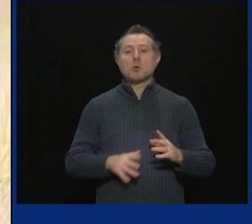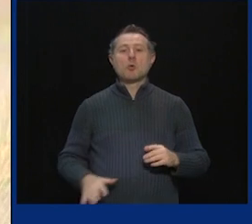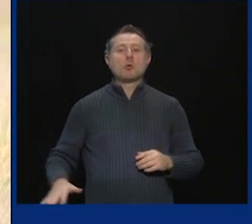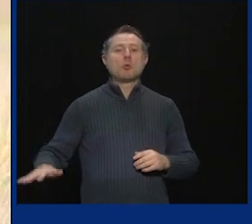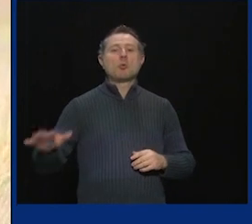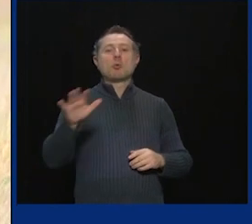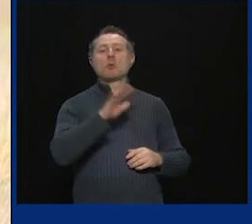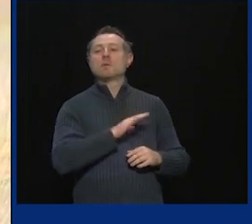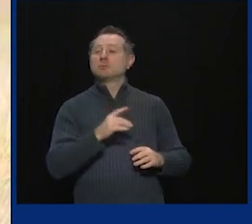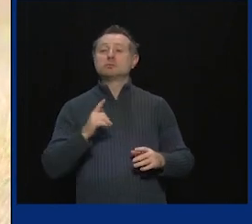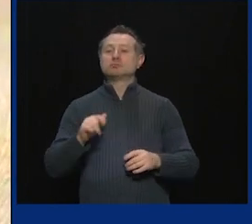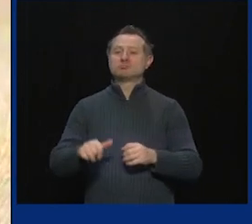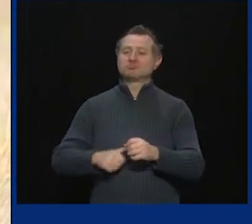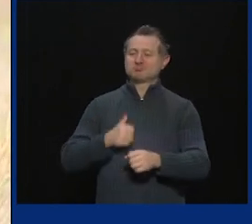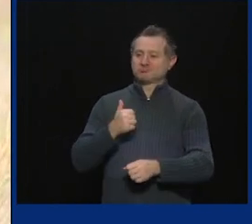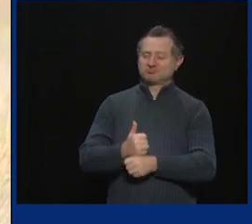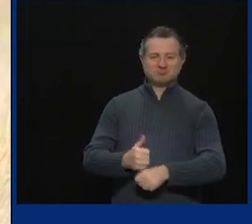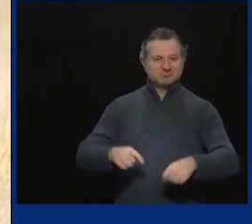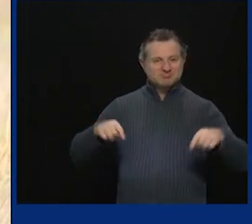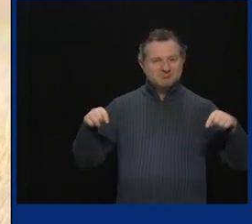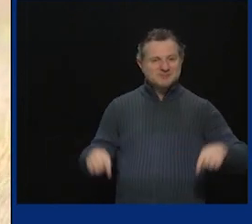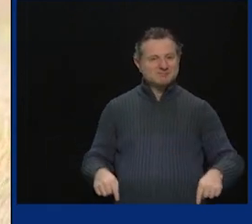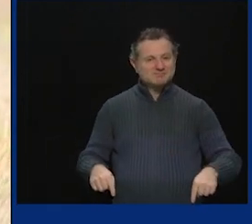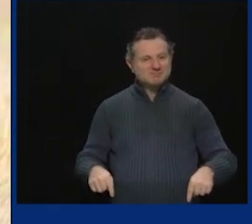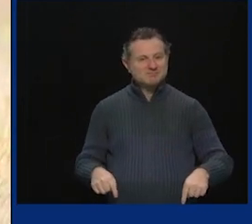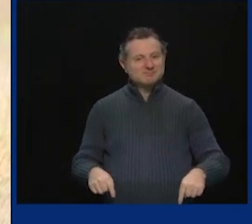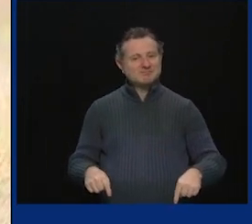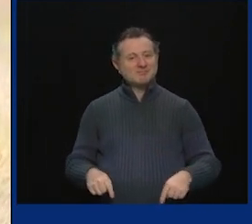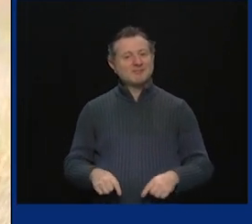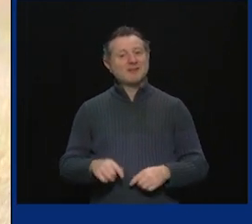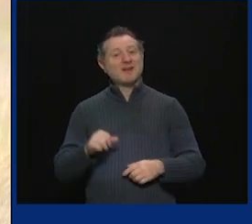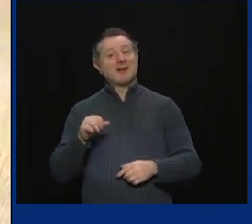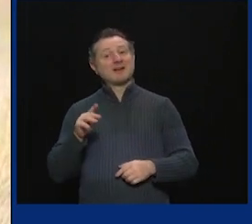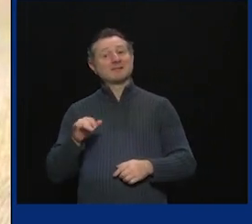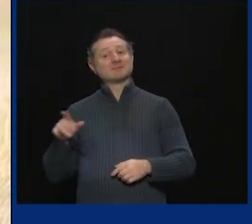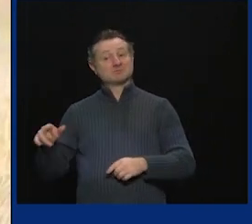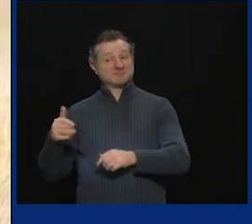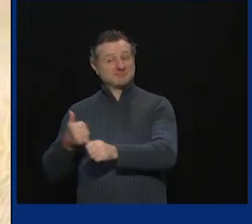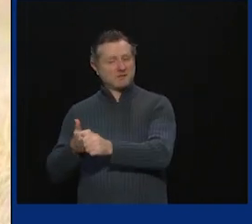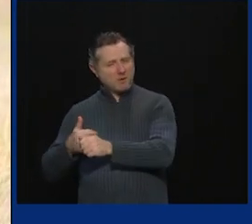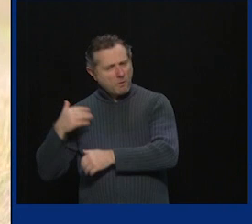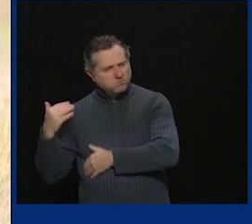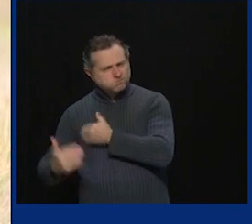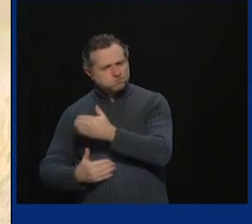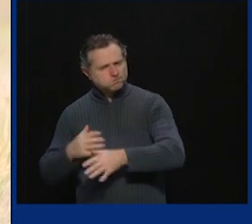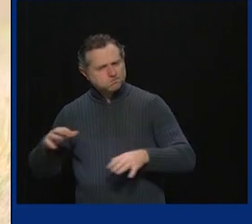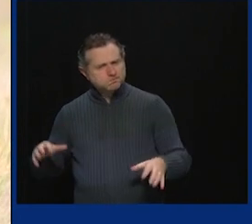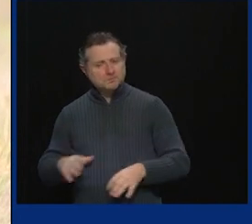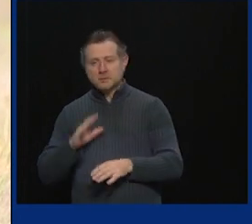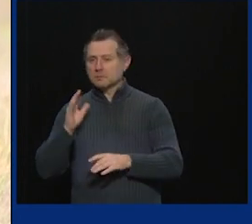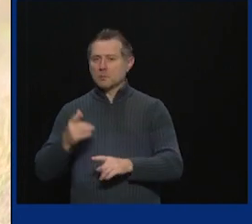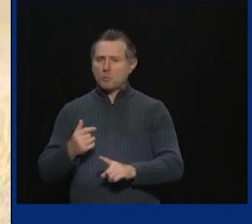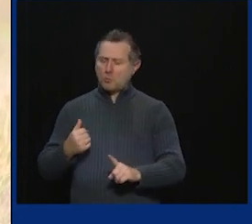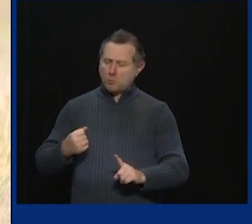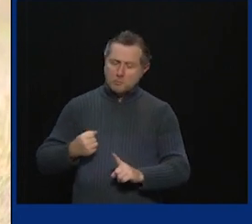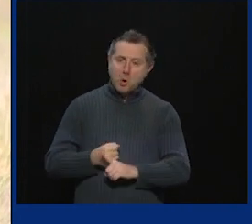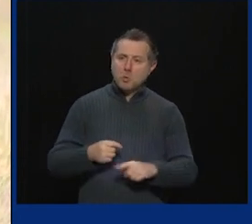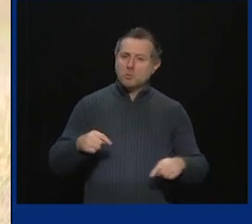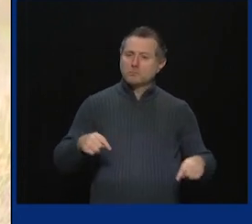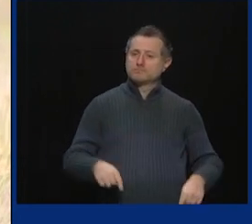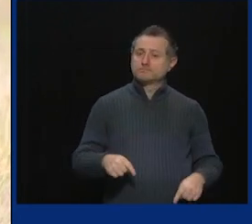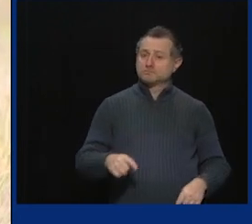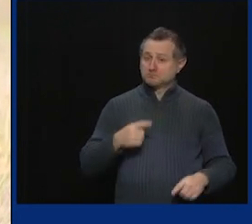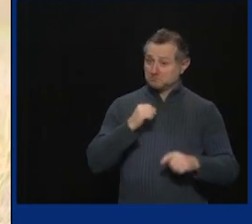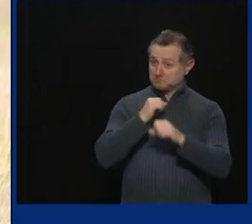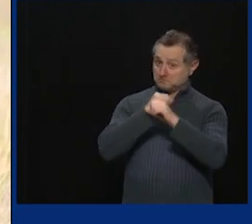in a couple minutes by Andy, what he's doing in Rochester has a direct bearing on here. Think about what happened during the pandemic. People stayed